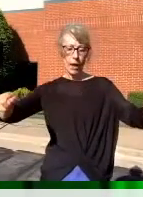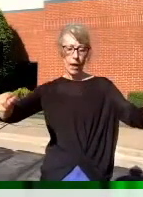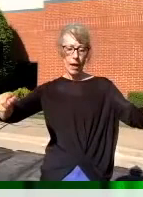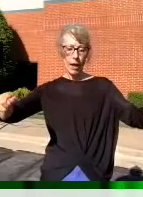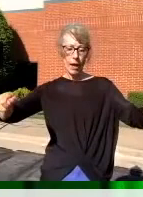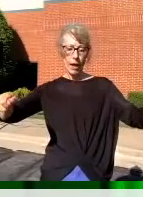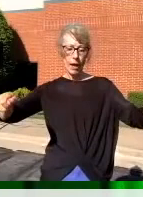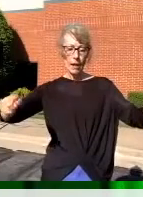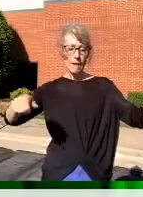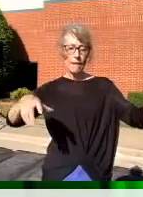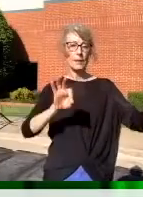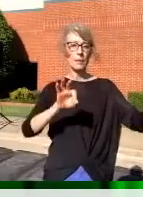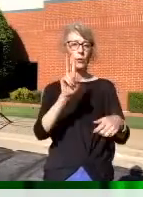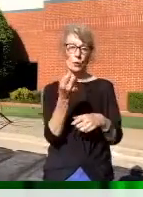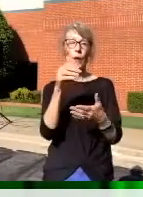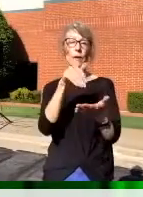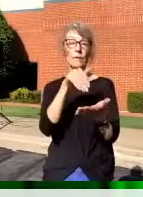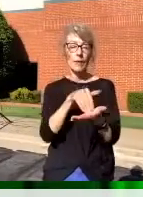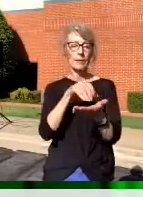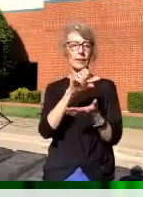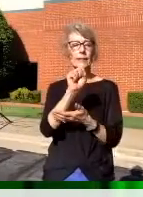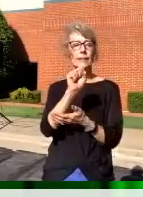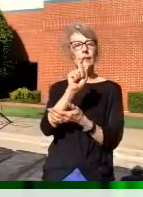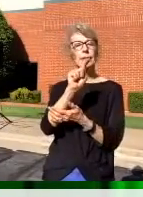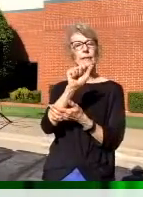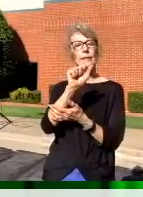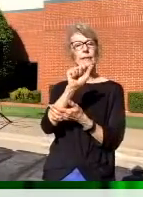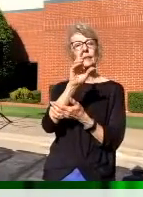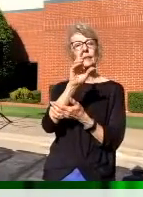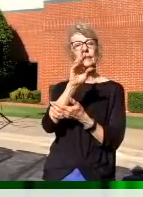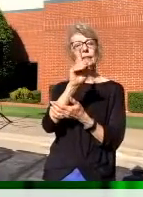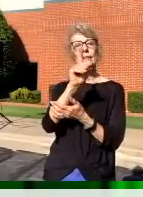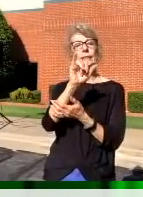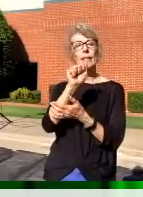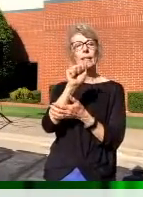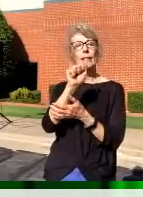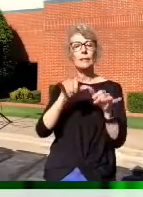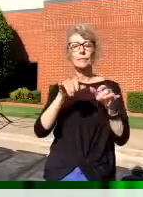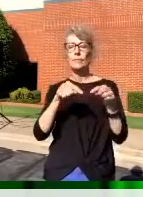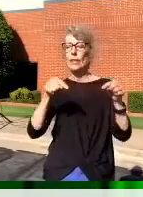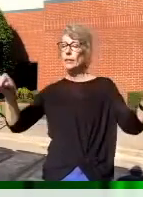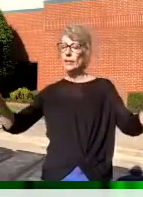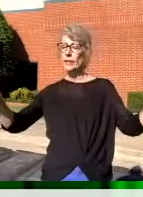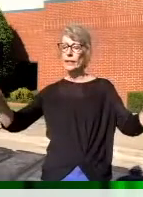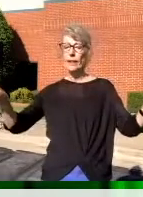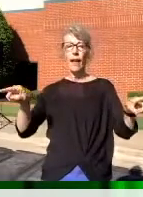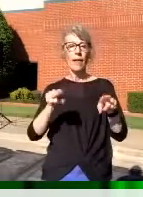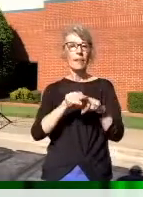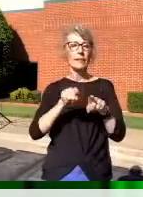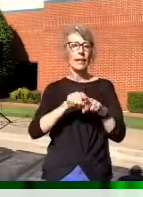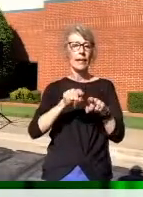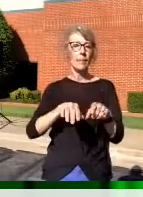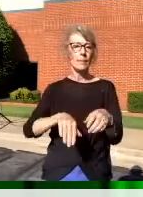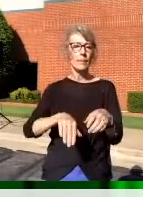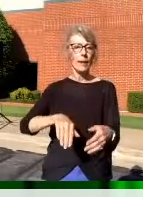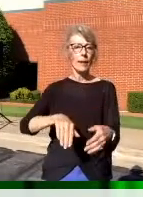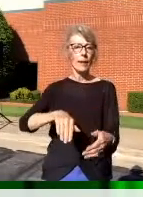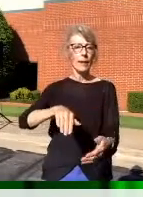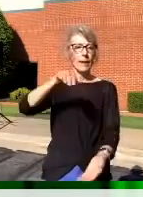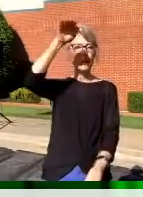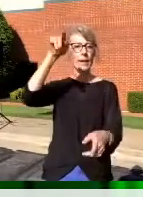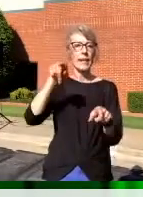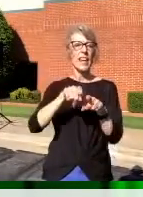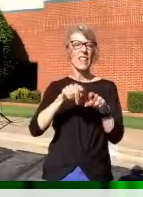stadia in length, and as wide and high as it is long. That's kind of a weird